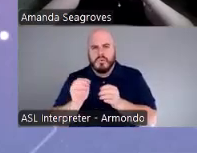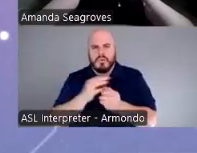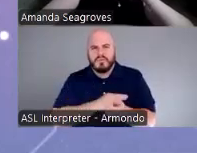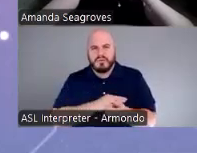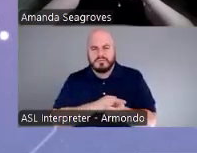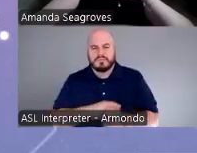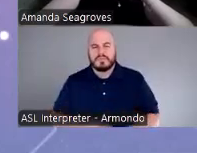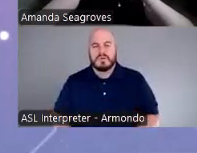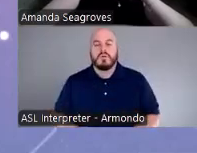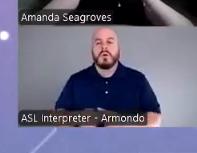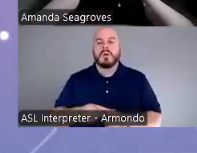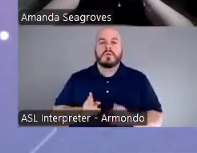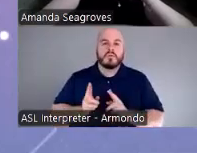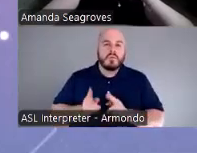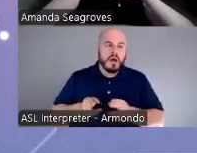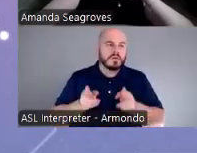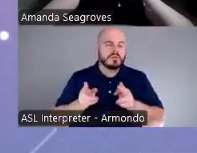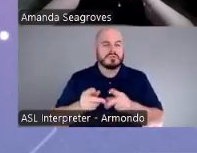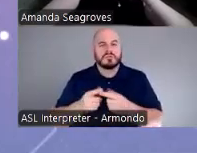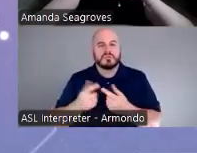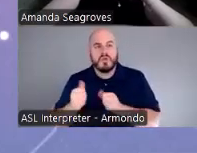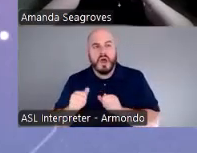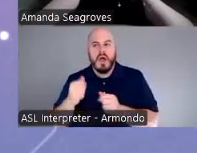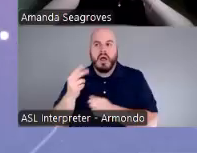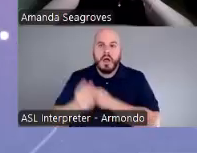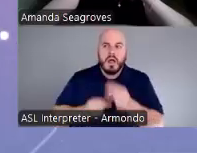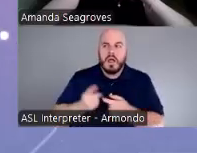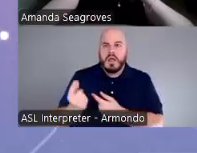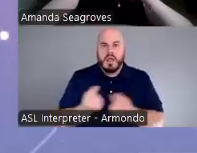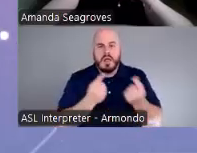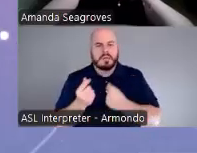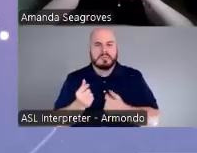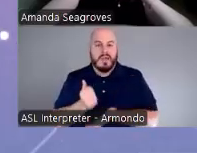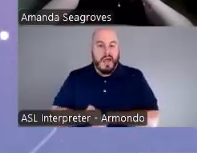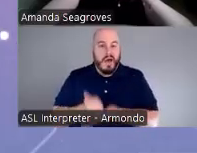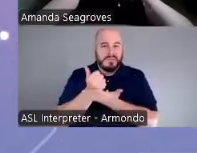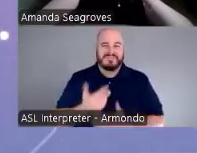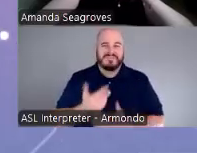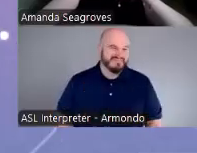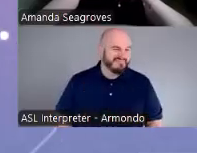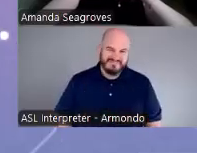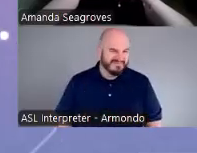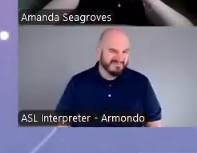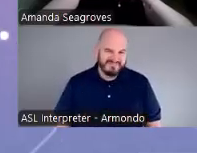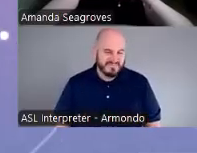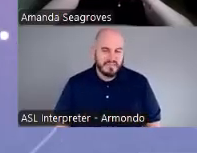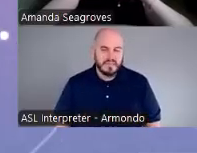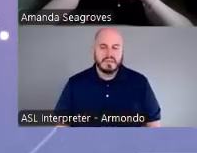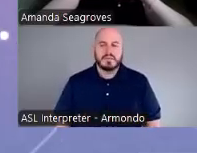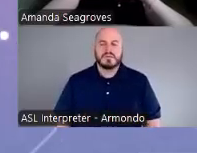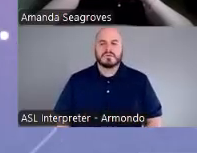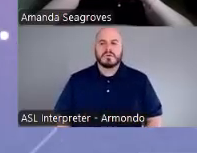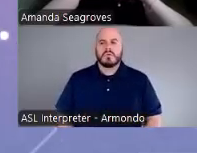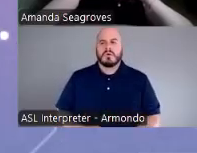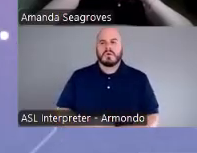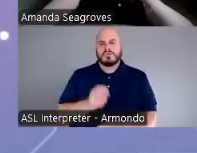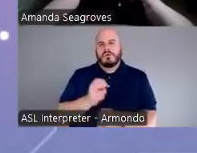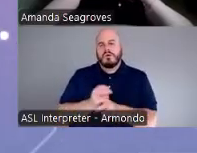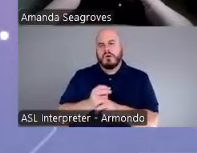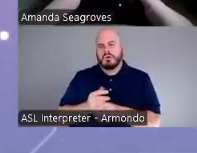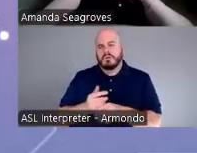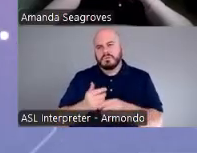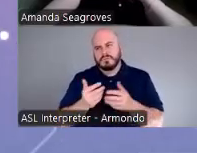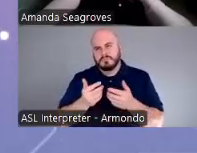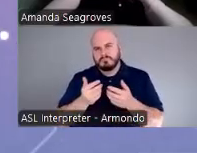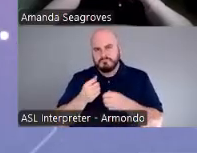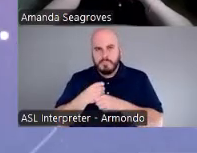rushing and doing all these hash things, it doesn't help. And that is something that's really hard to make a lot of people understand, but it's